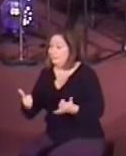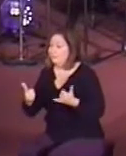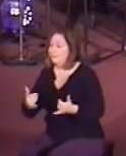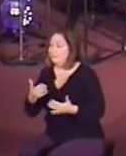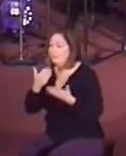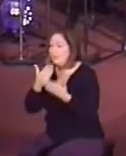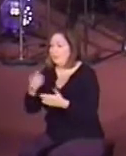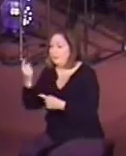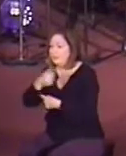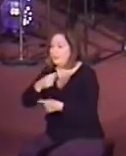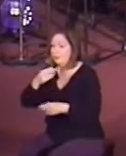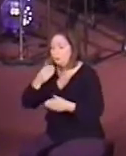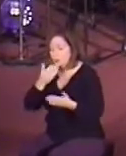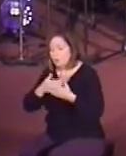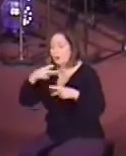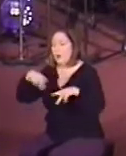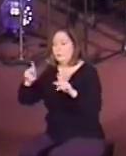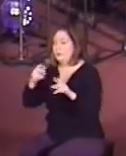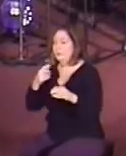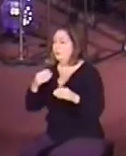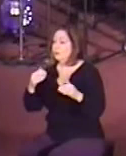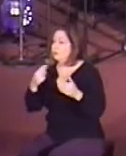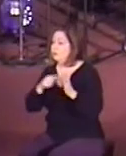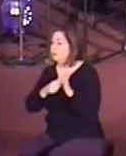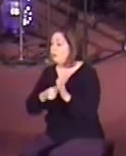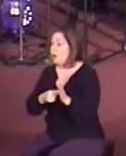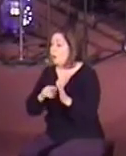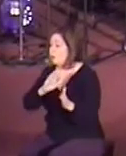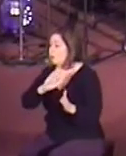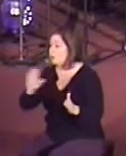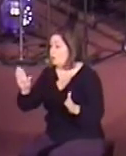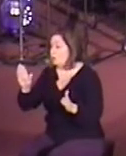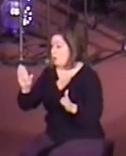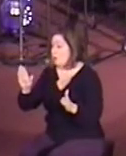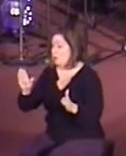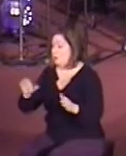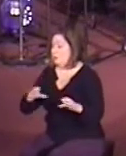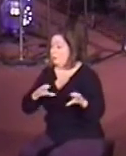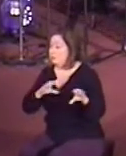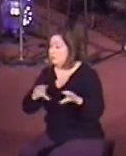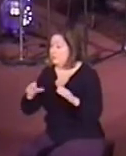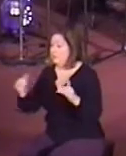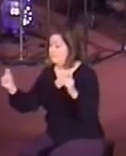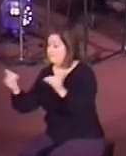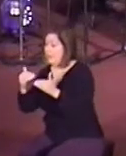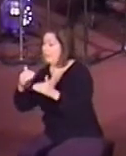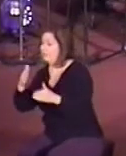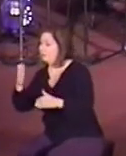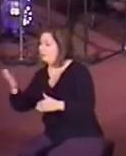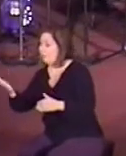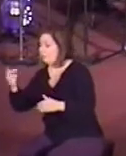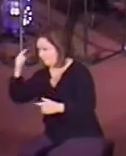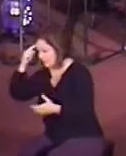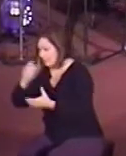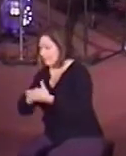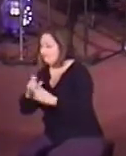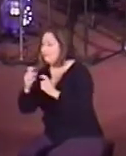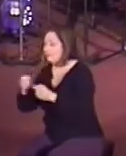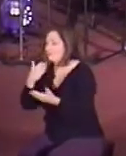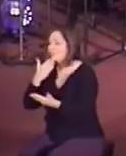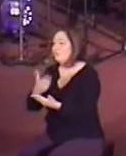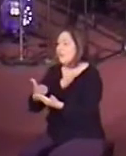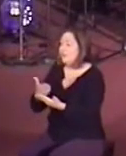to show that what you say matches up with what you do. And what you do matches up with what you say. Giving thanks,